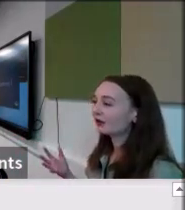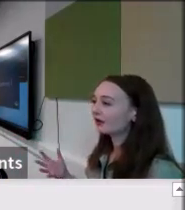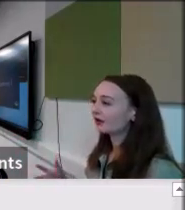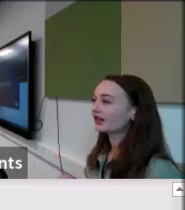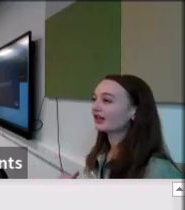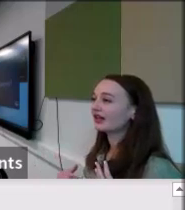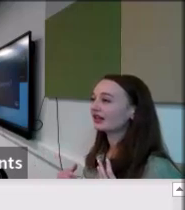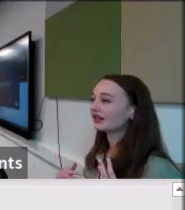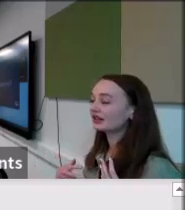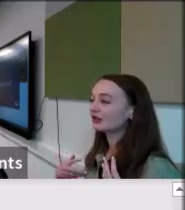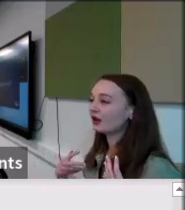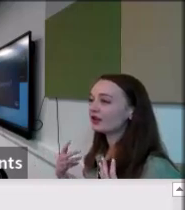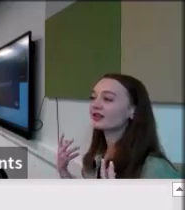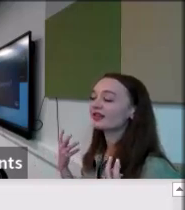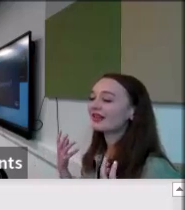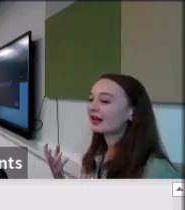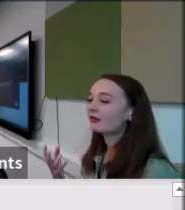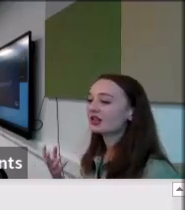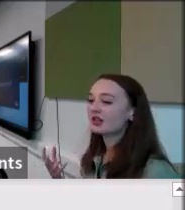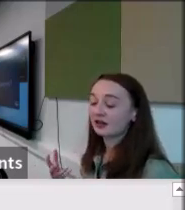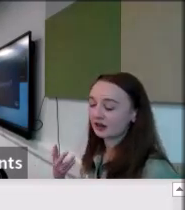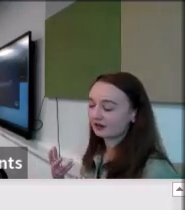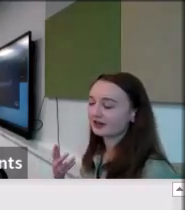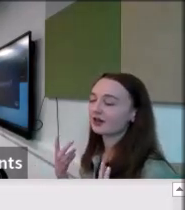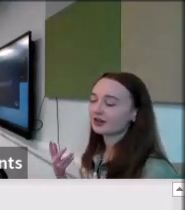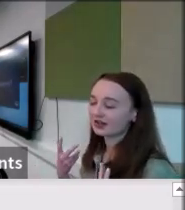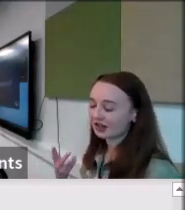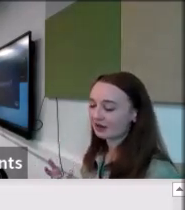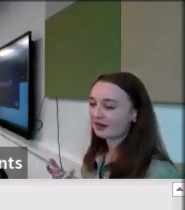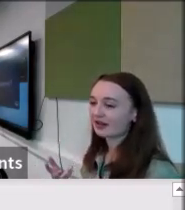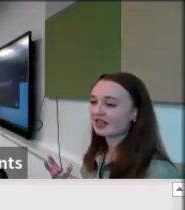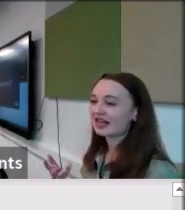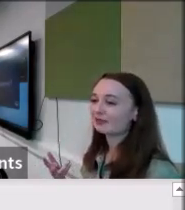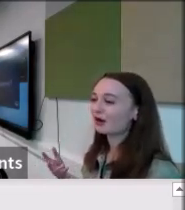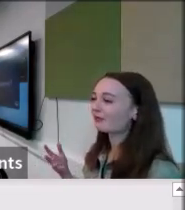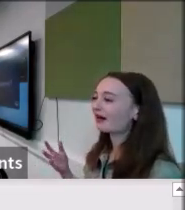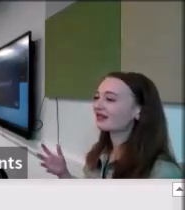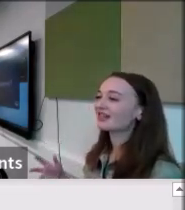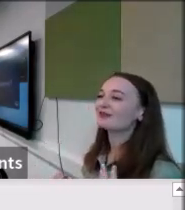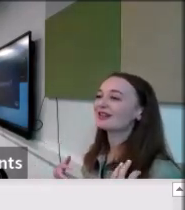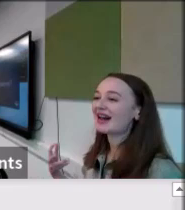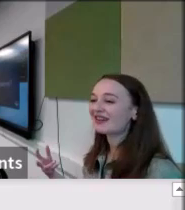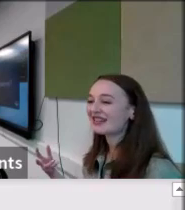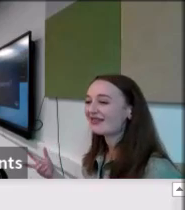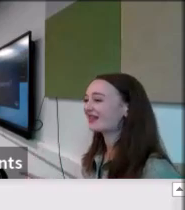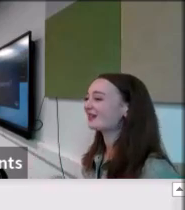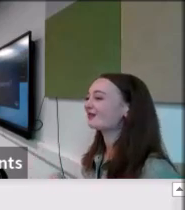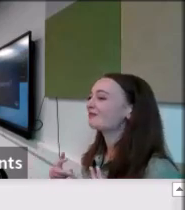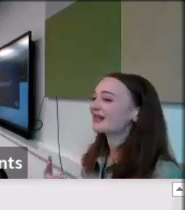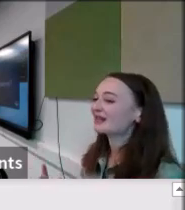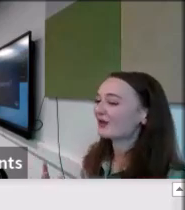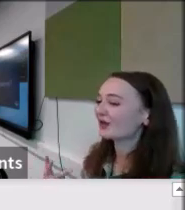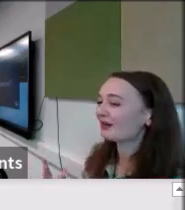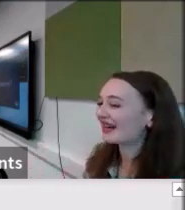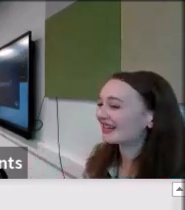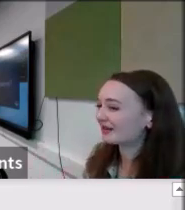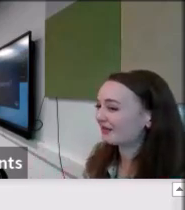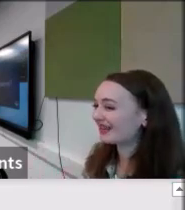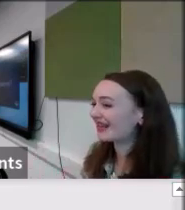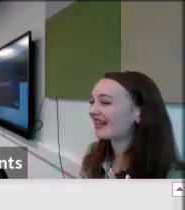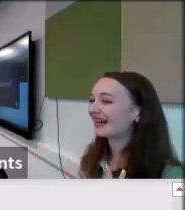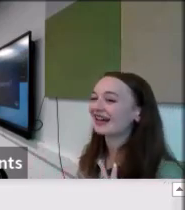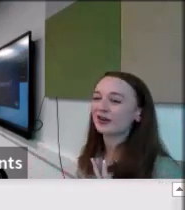about not just the language use, not just the terminology, but about the different narratives and the different metaphors